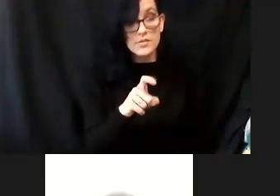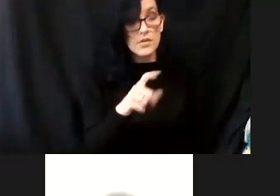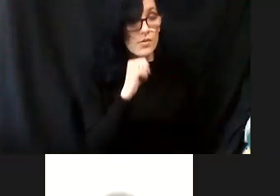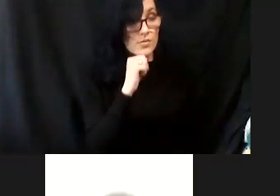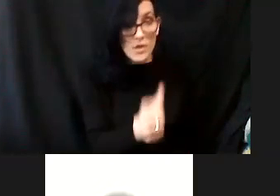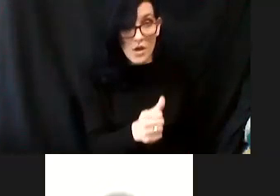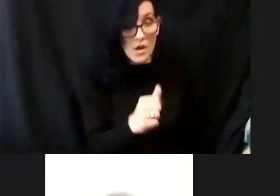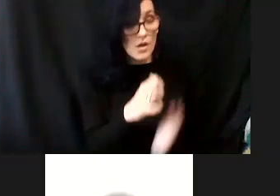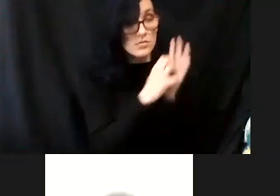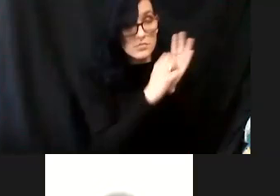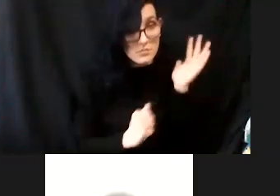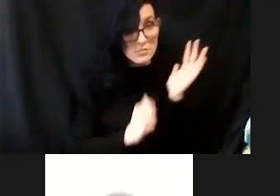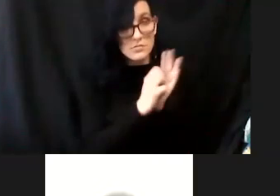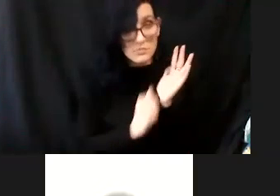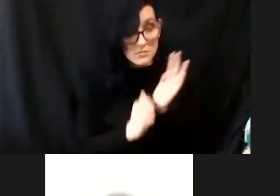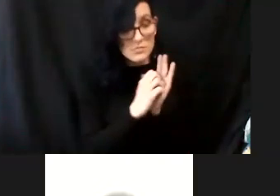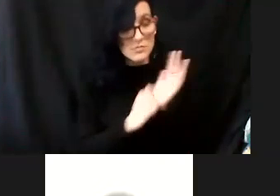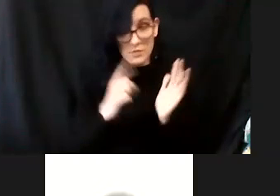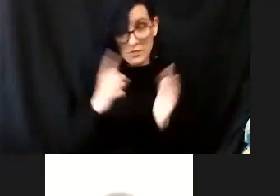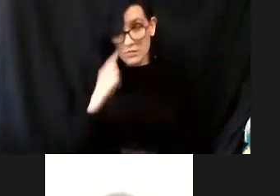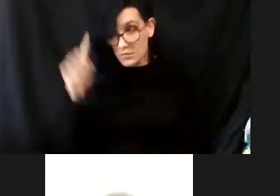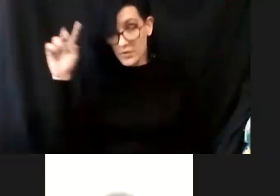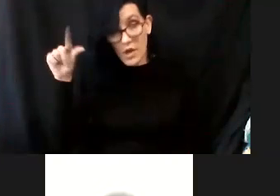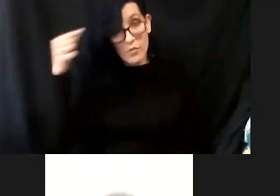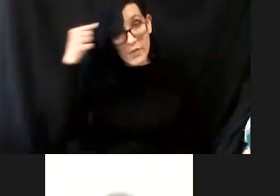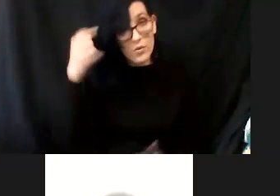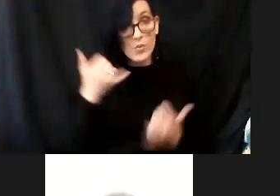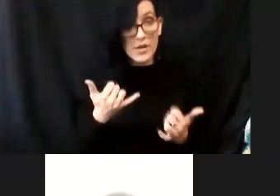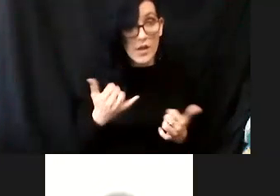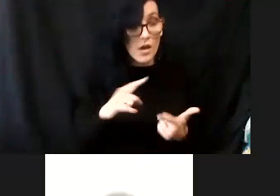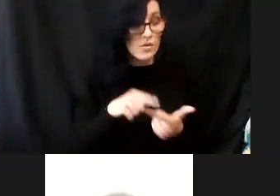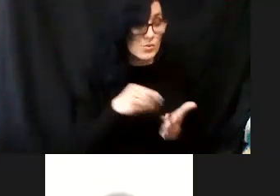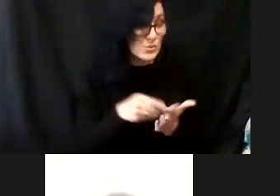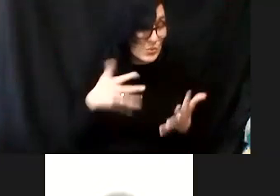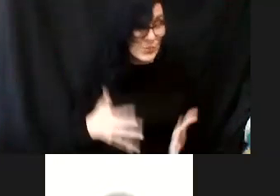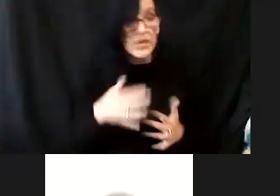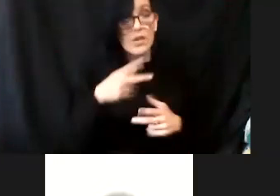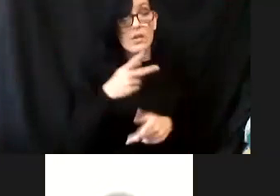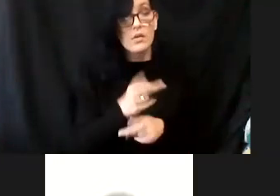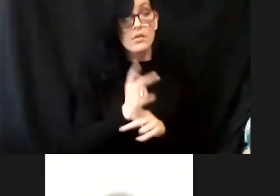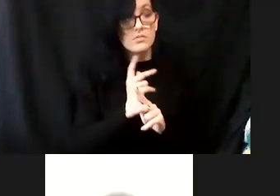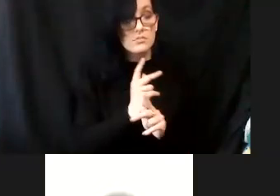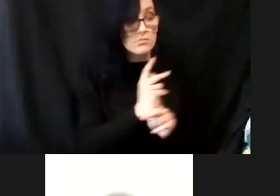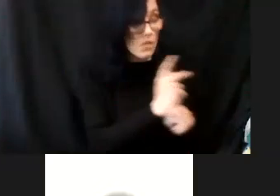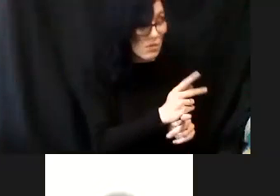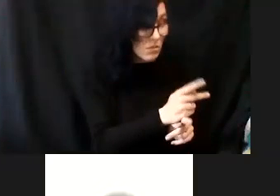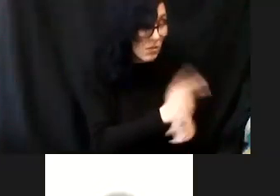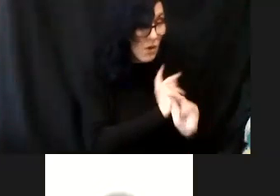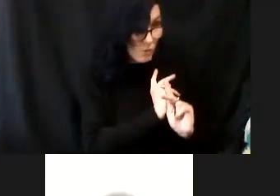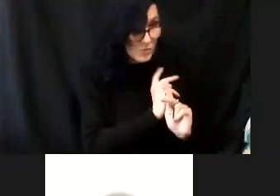this time for federal student loans. Some people are on top of things and they filed